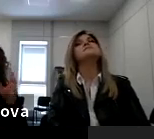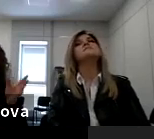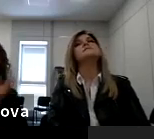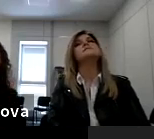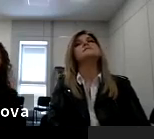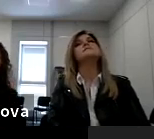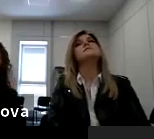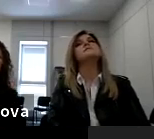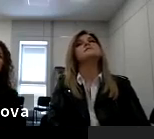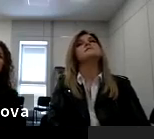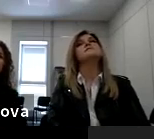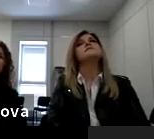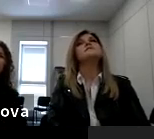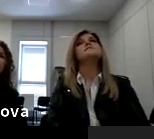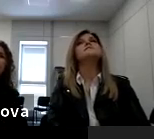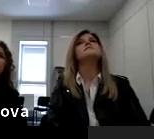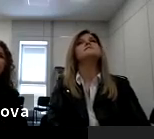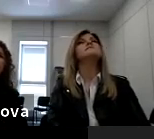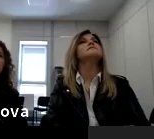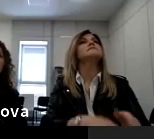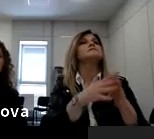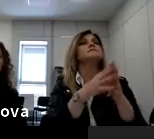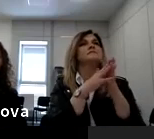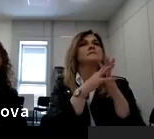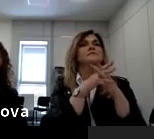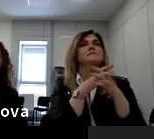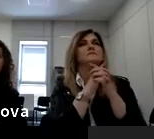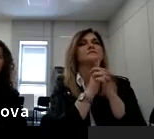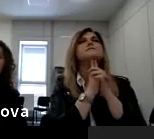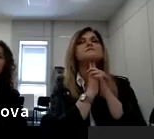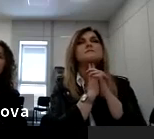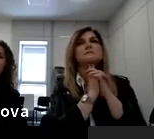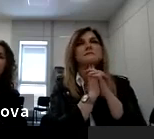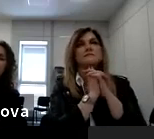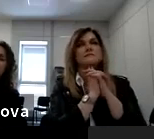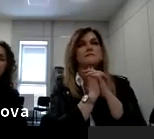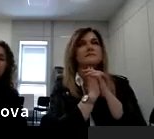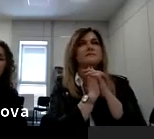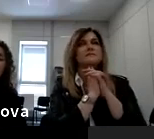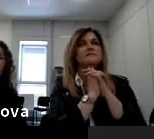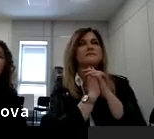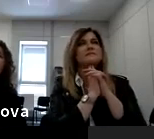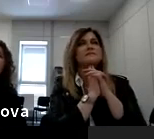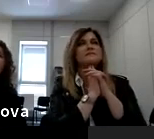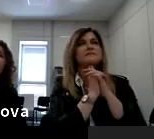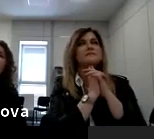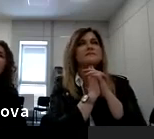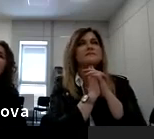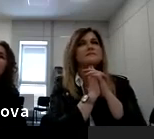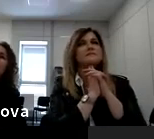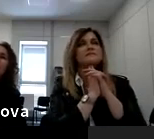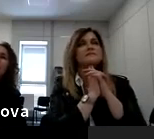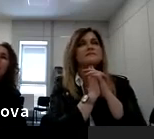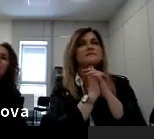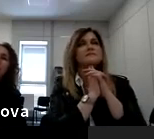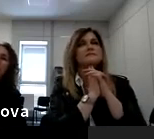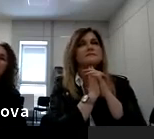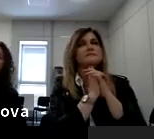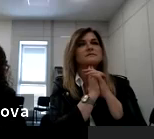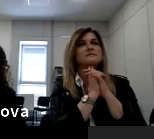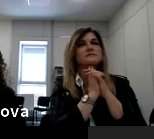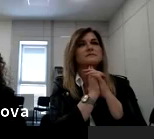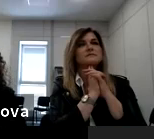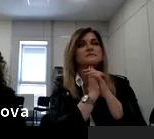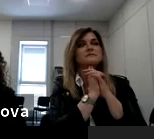friezes or something like this, some niches, some not very high pylons, and so on. As I